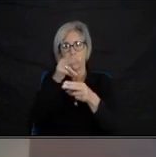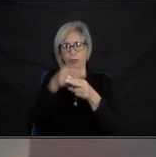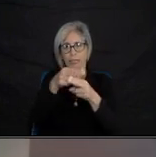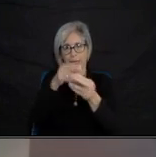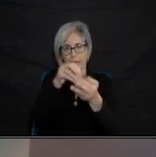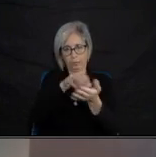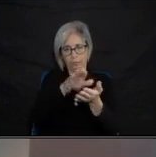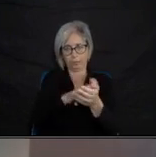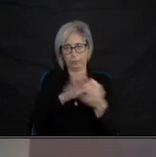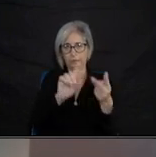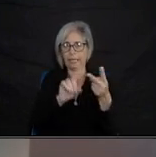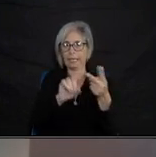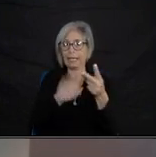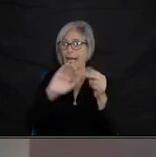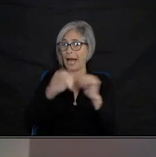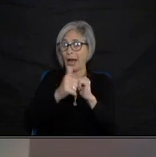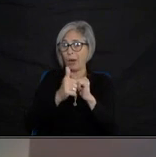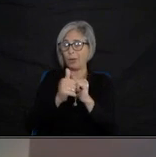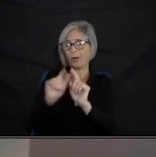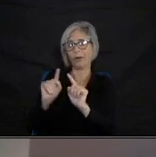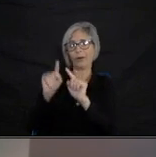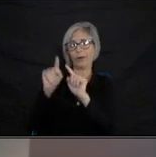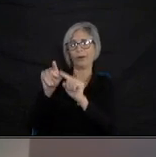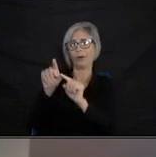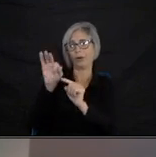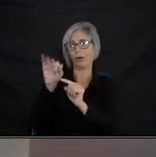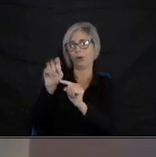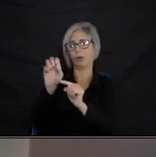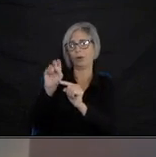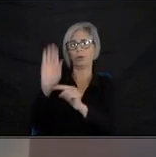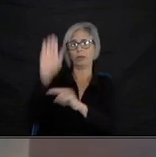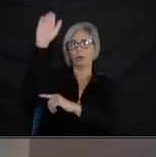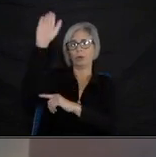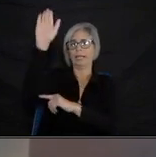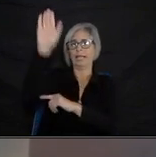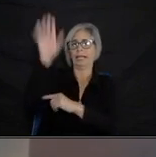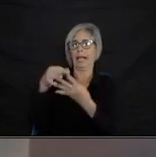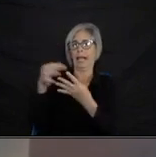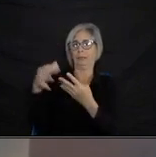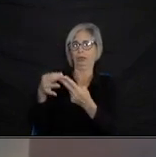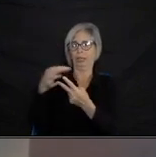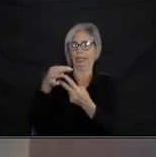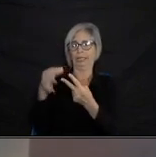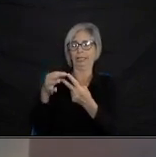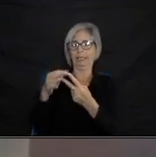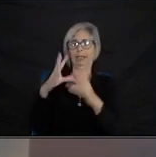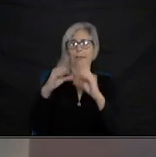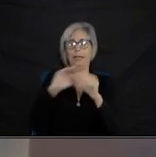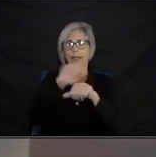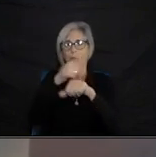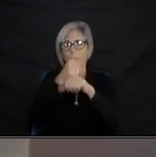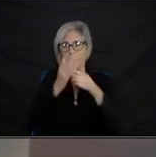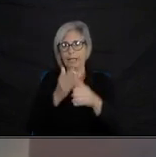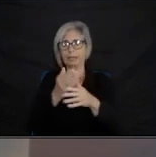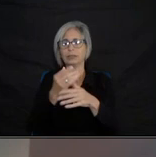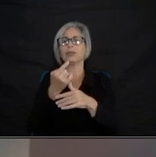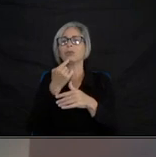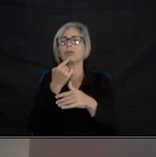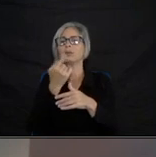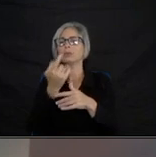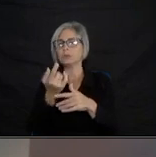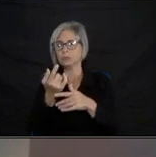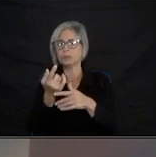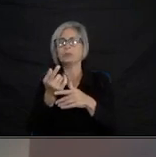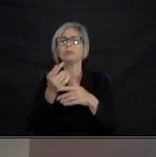The second way is by using the GoToWebinar interface and clicking on the raise hand option. A meeting organizer will announce the speaker and unmute their